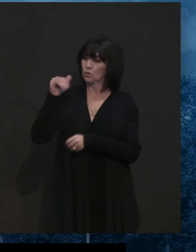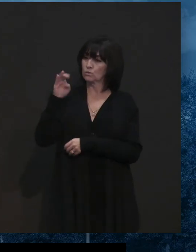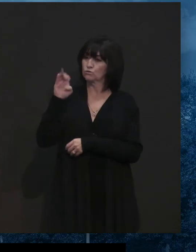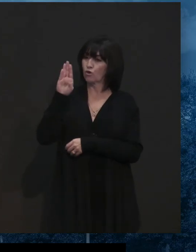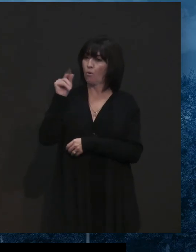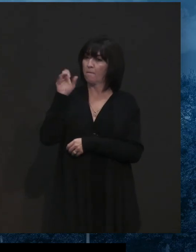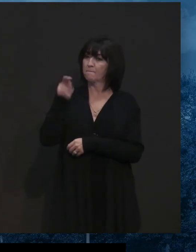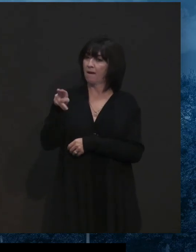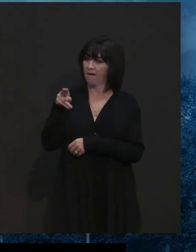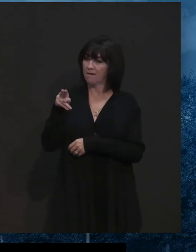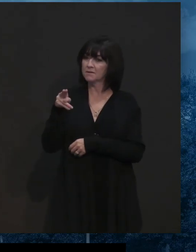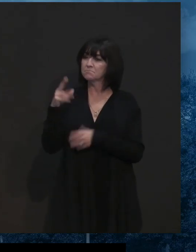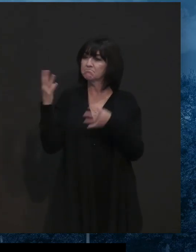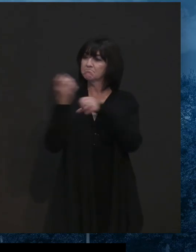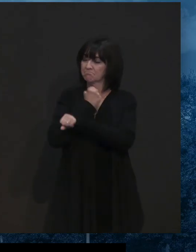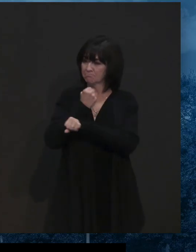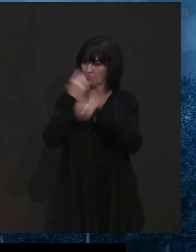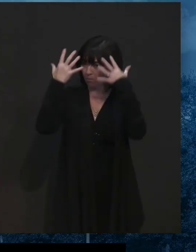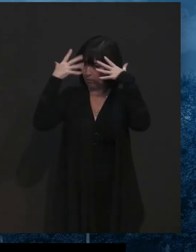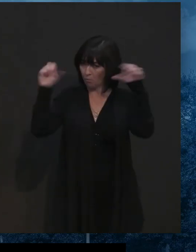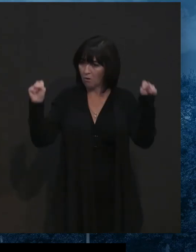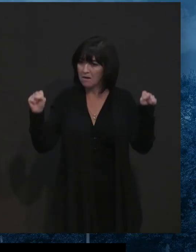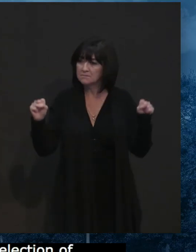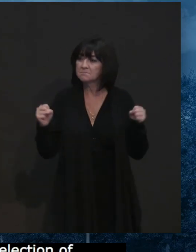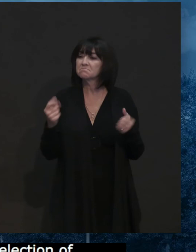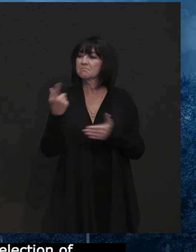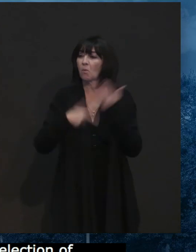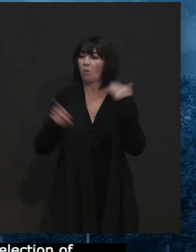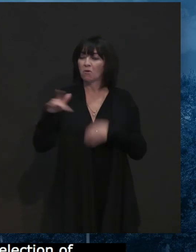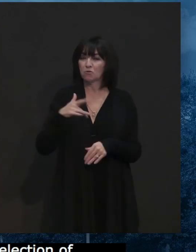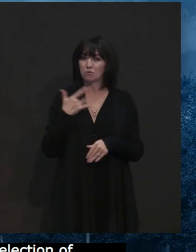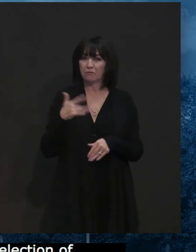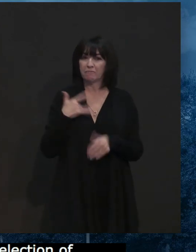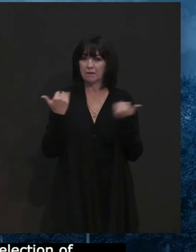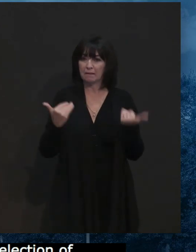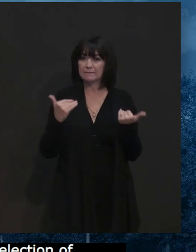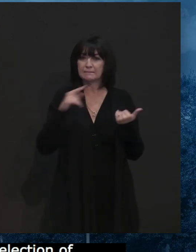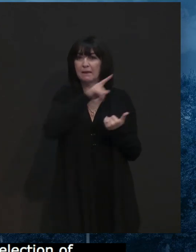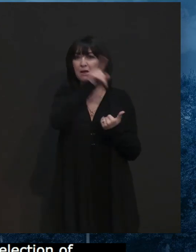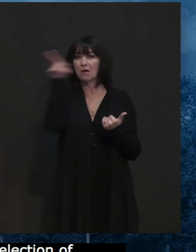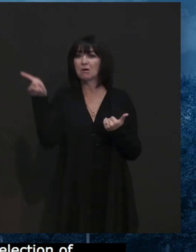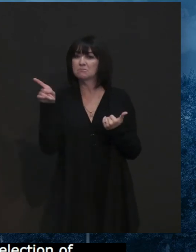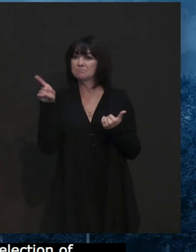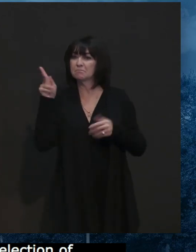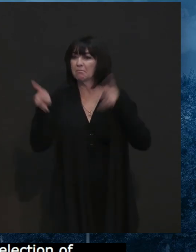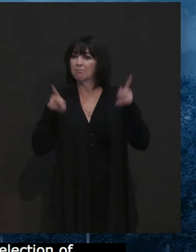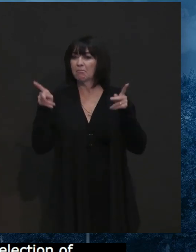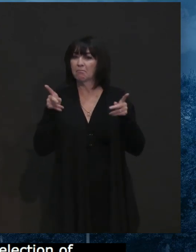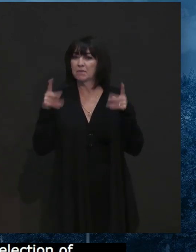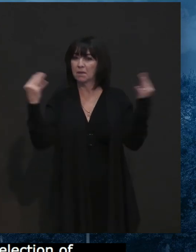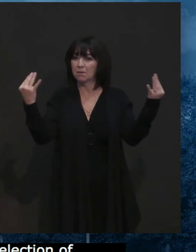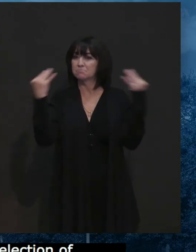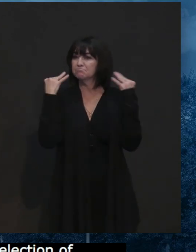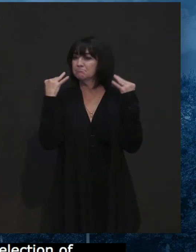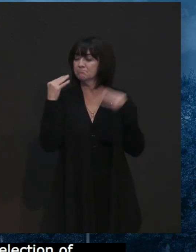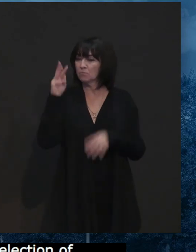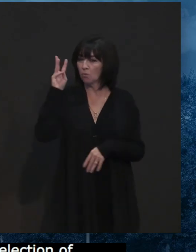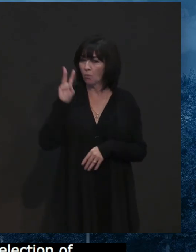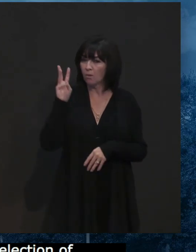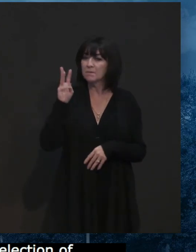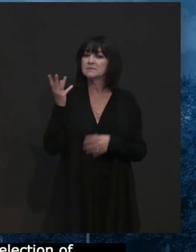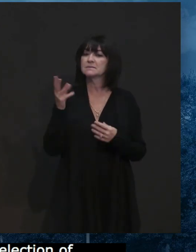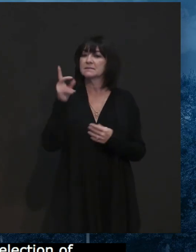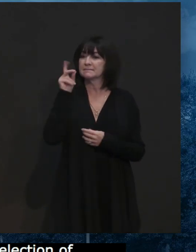anticipate taking advantage of this newfound spotlight on Wilmington and the state of Delaware as a whole, whether through leveraging federal